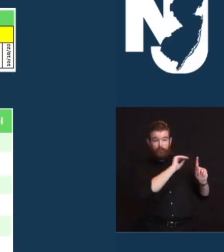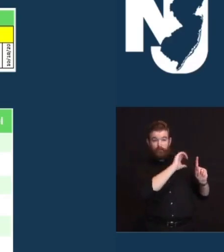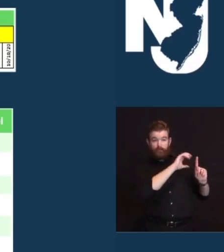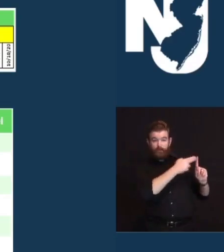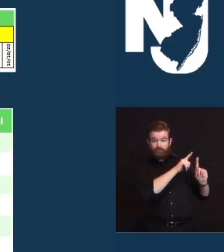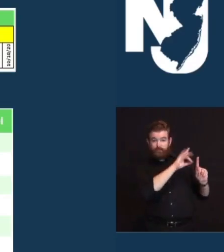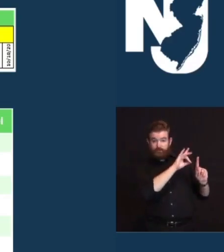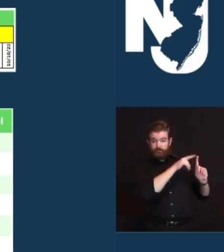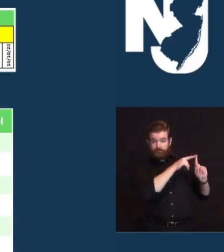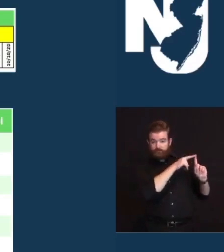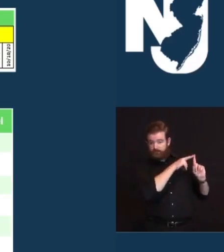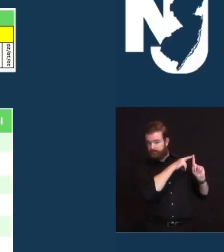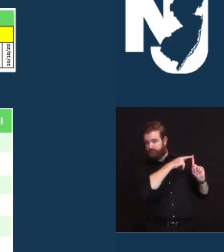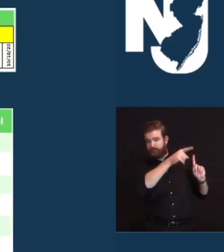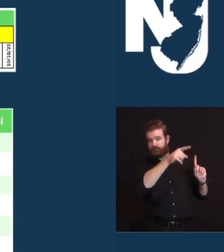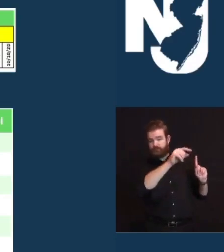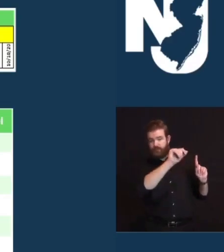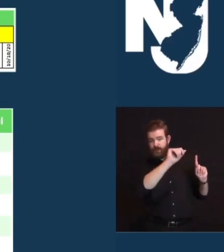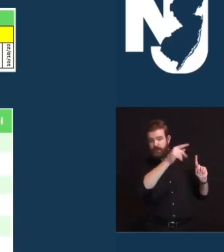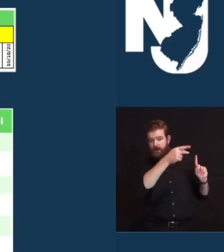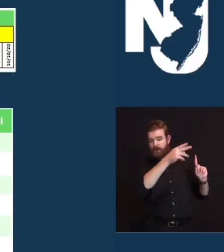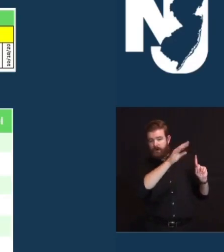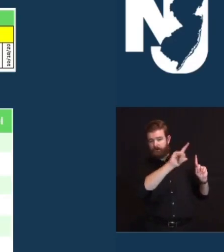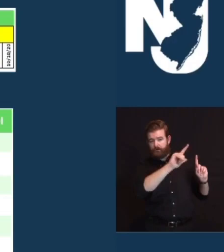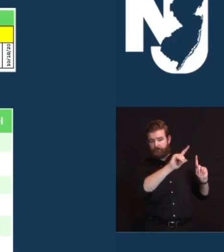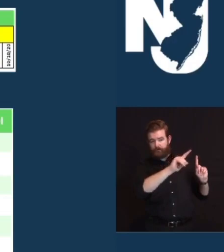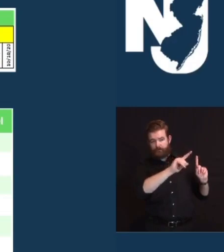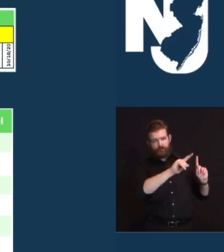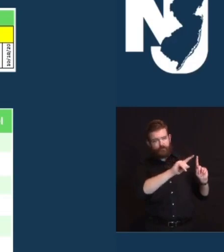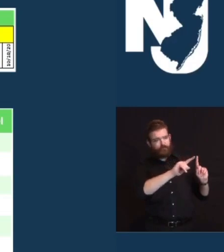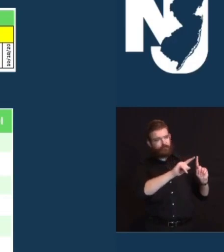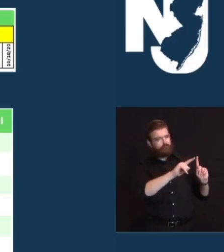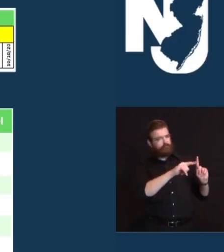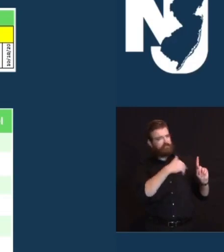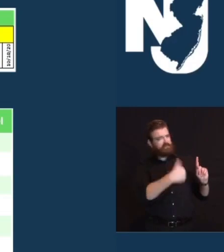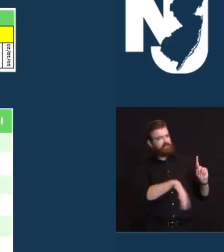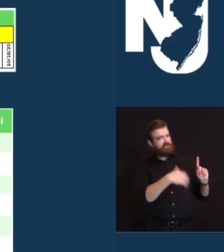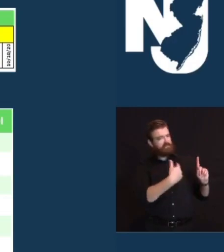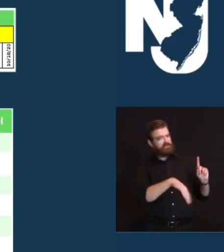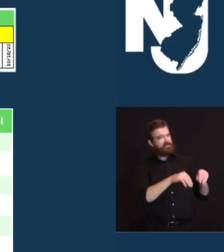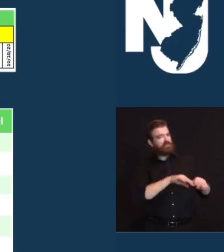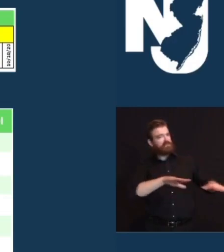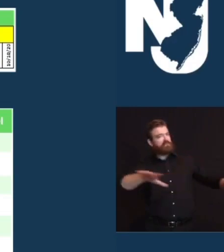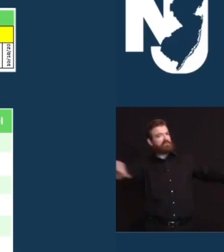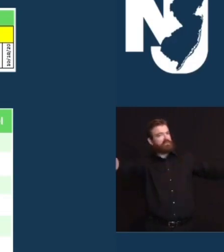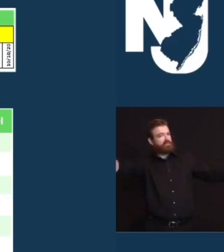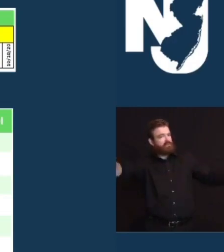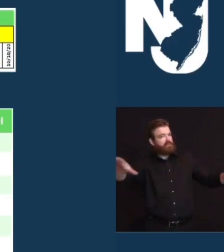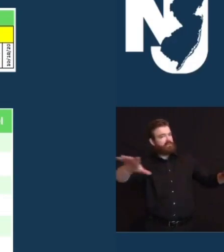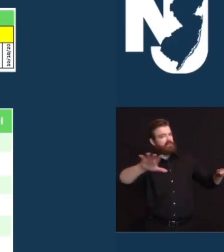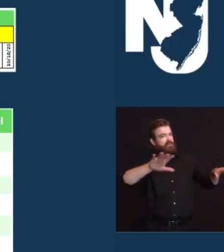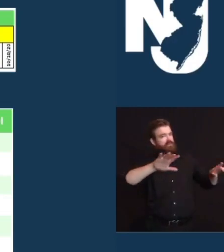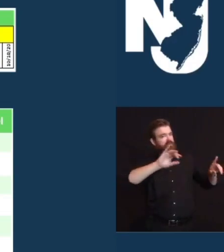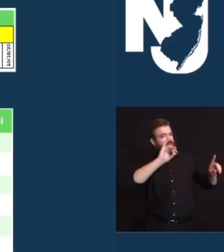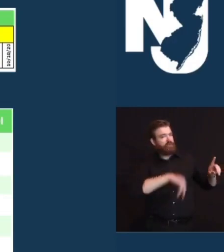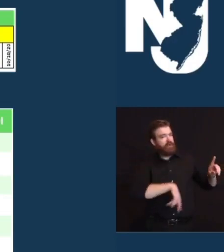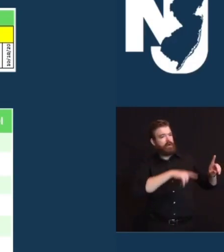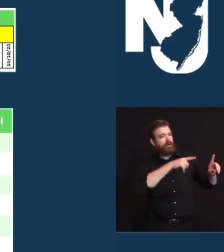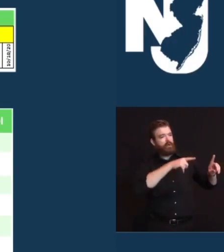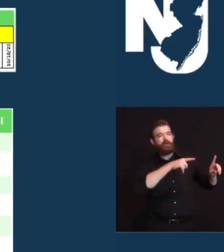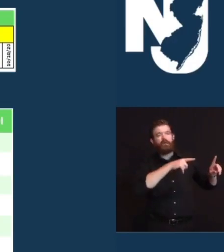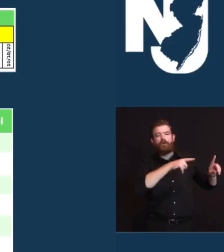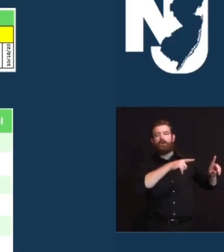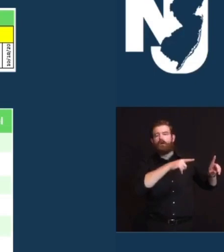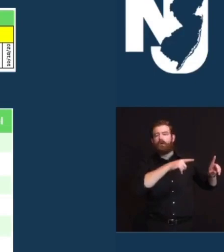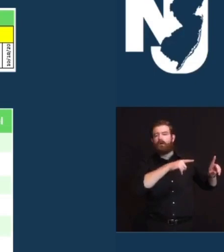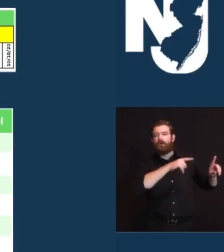25th, we were in very high activity, marked as red on the map. This was during our surge. This is the